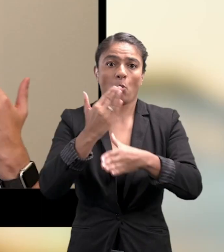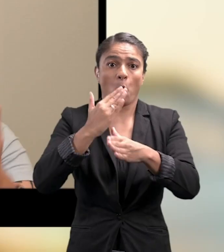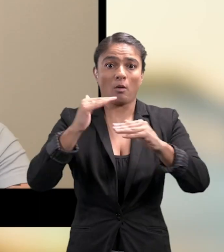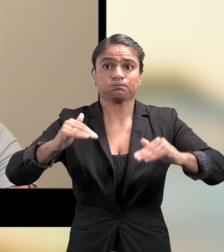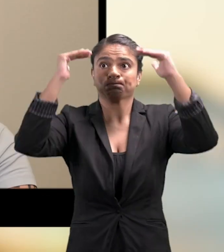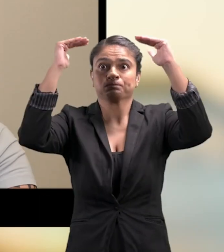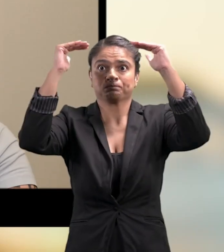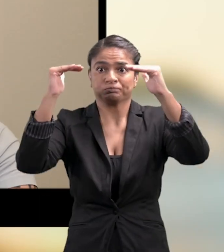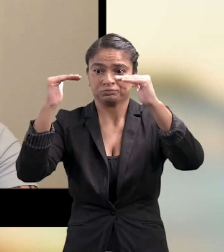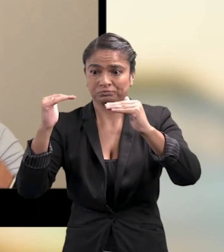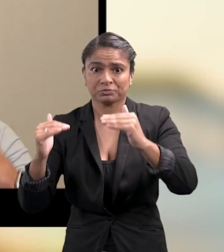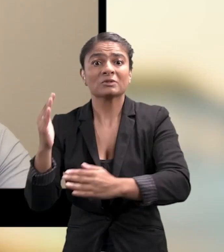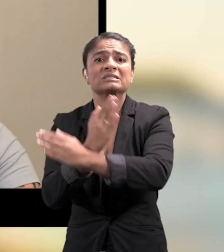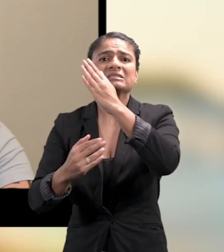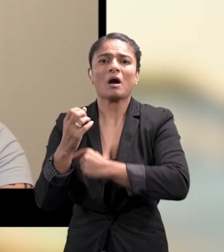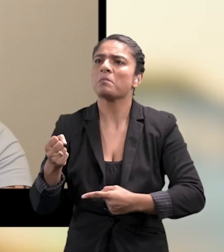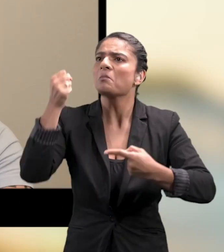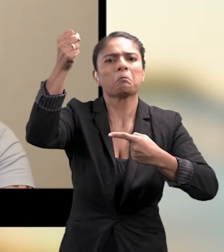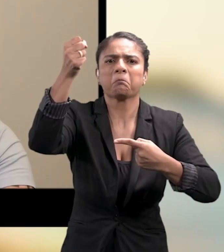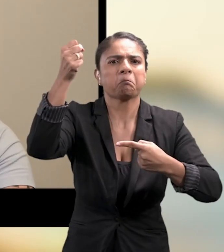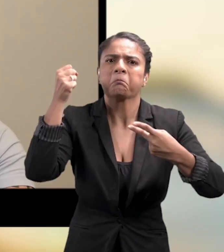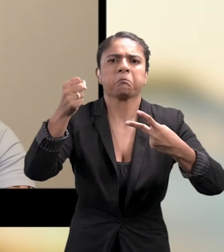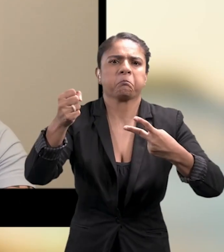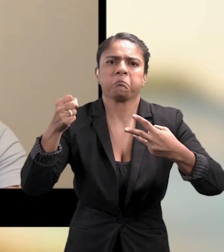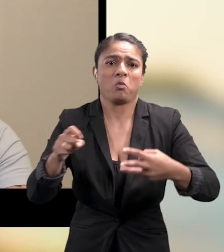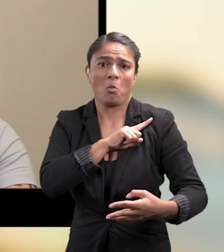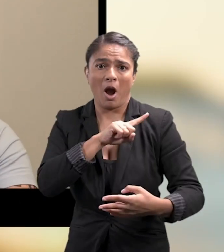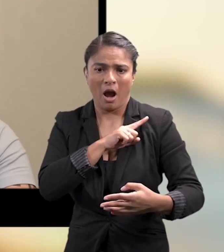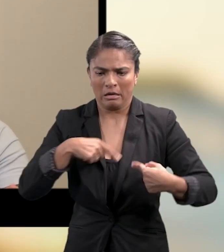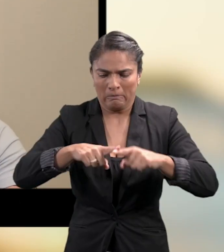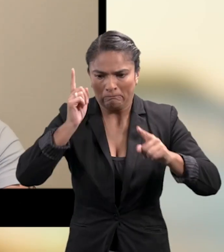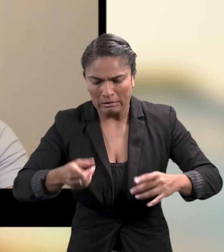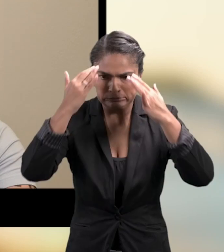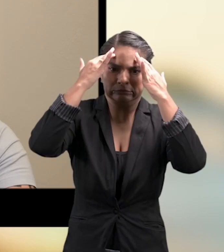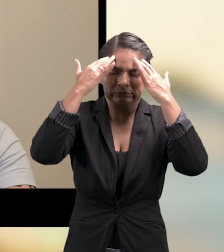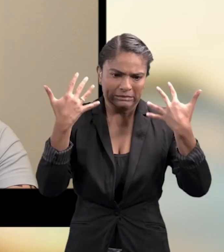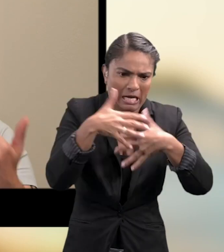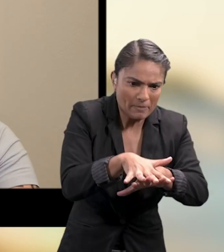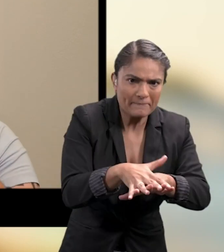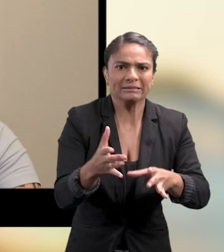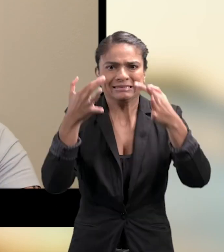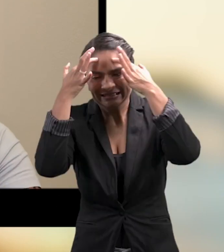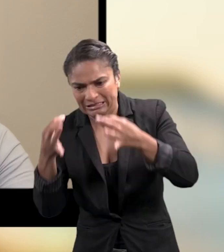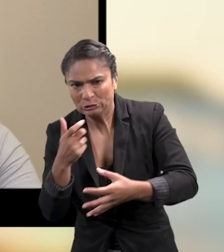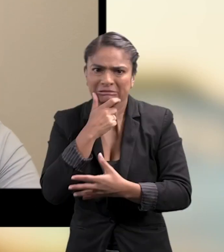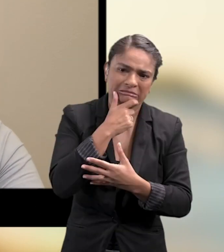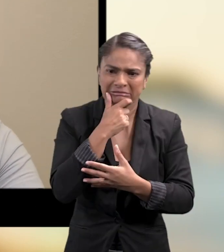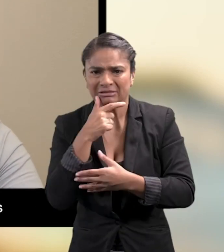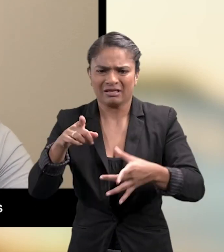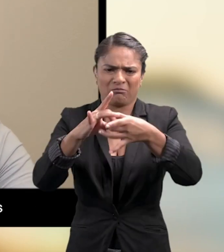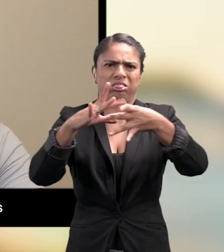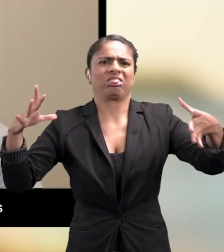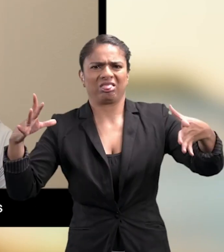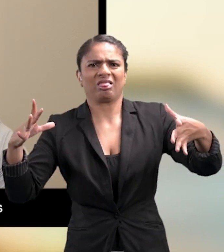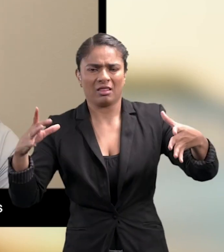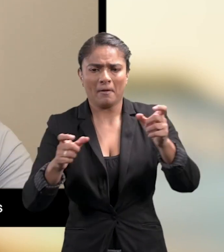highest spaces from the top down, where you have people who are implementing decisions and making decisions, so that there's a disconnect between the